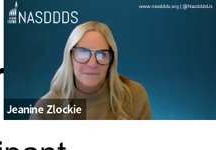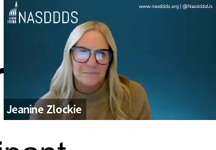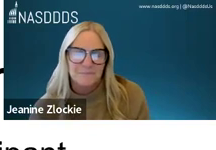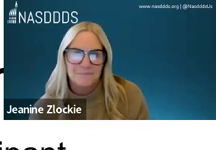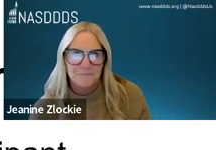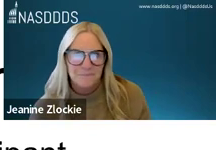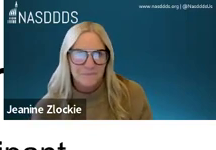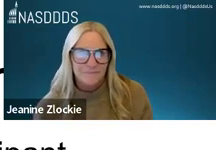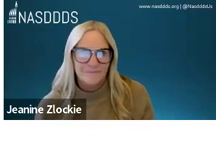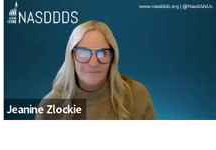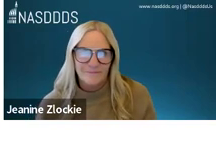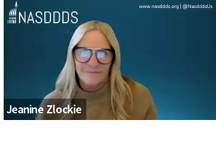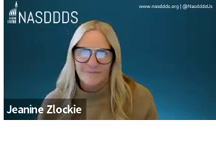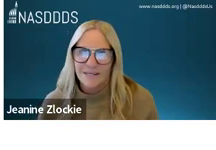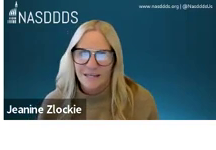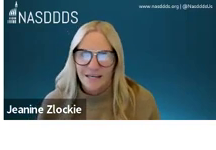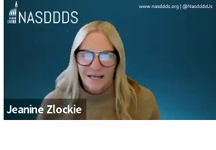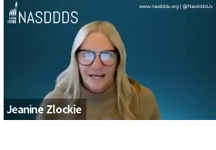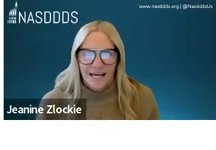slide, please.